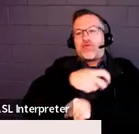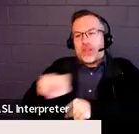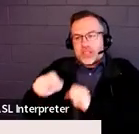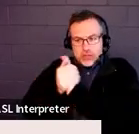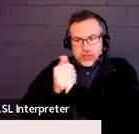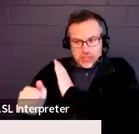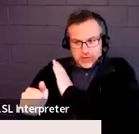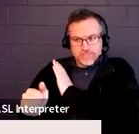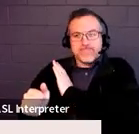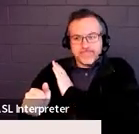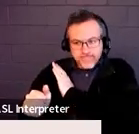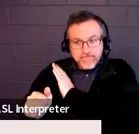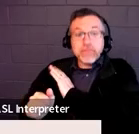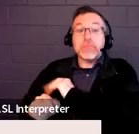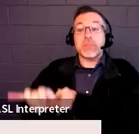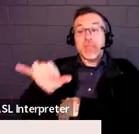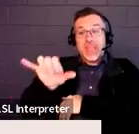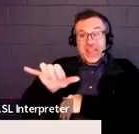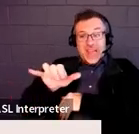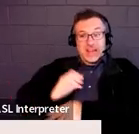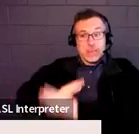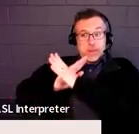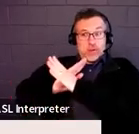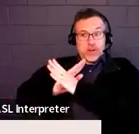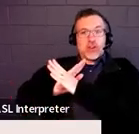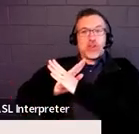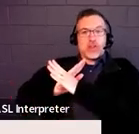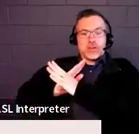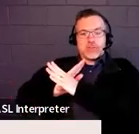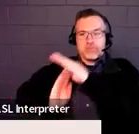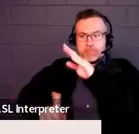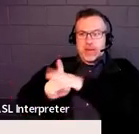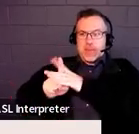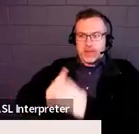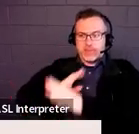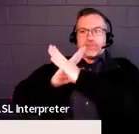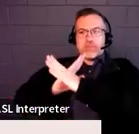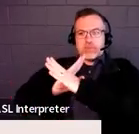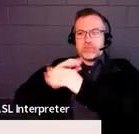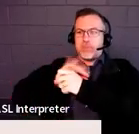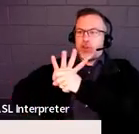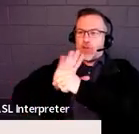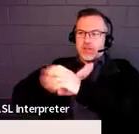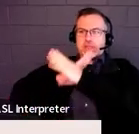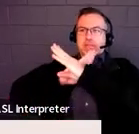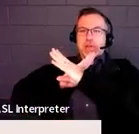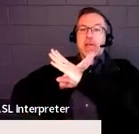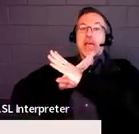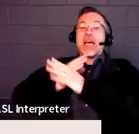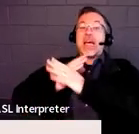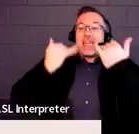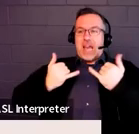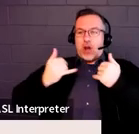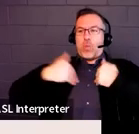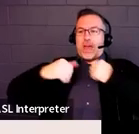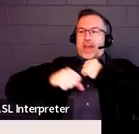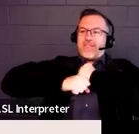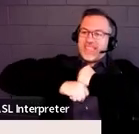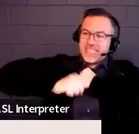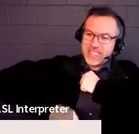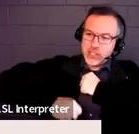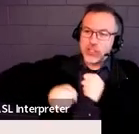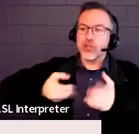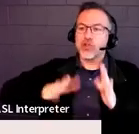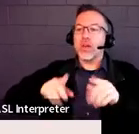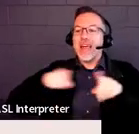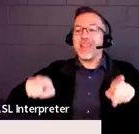barrier, this extension allows them that time to catch up. That's one